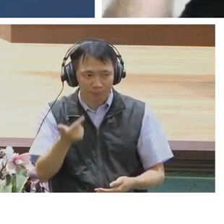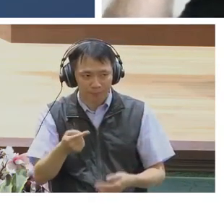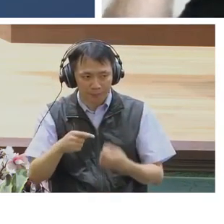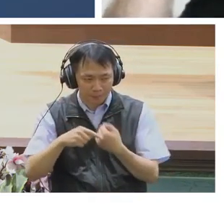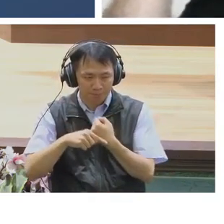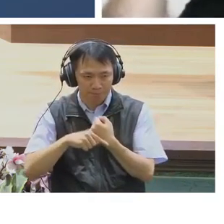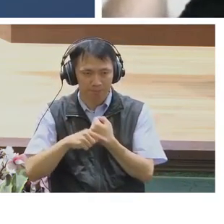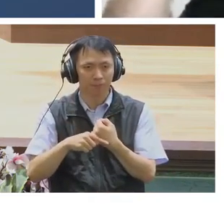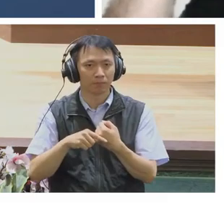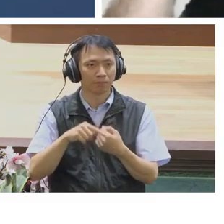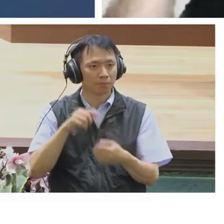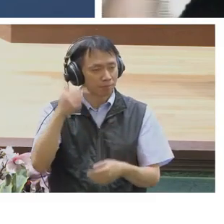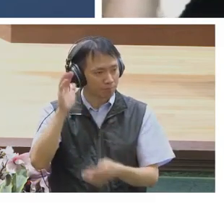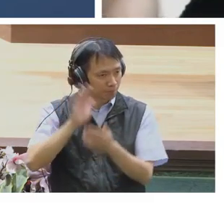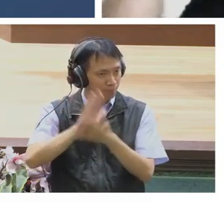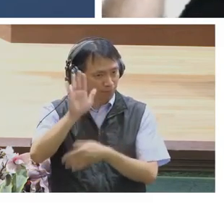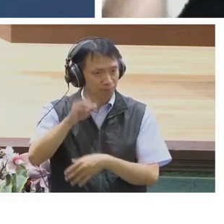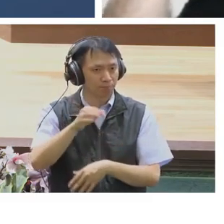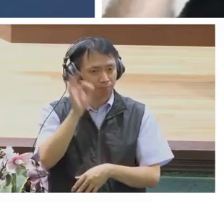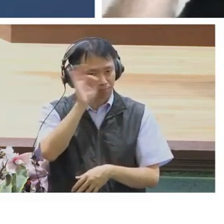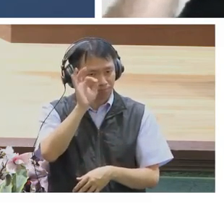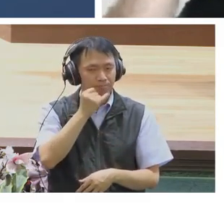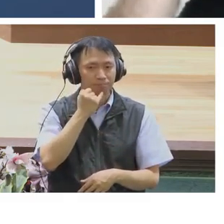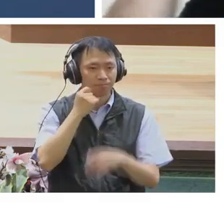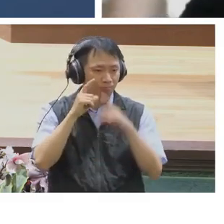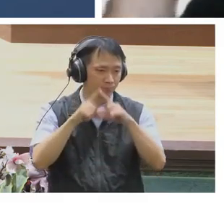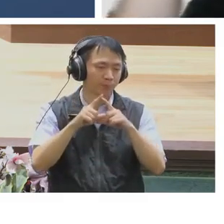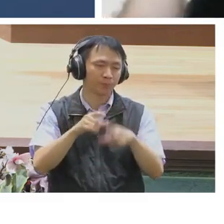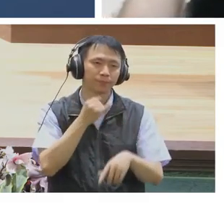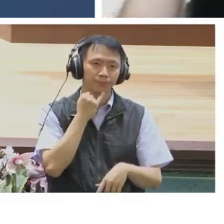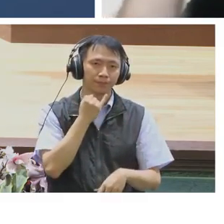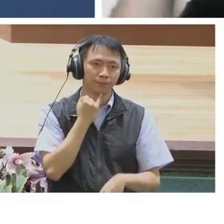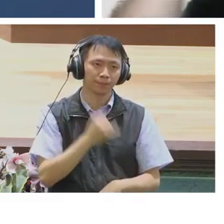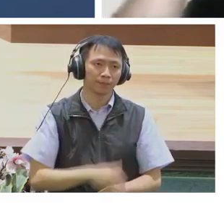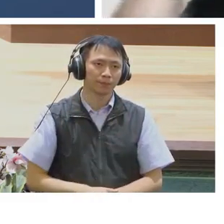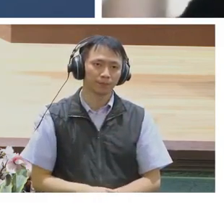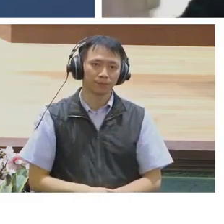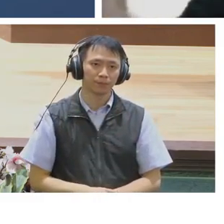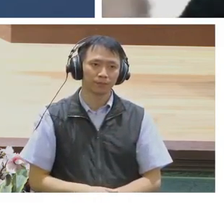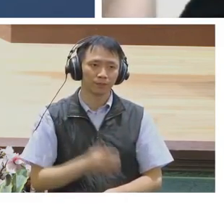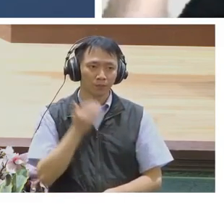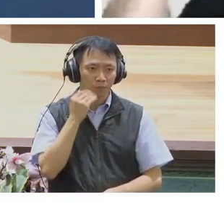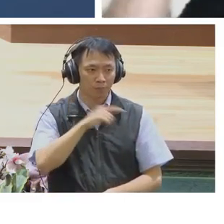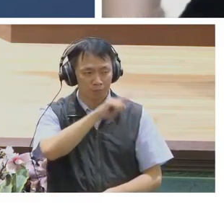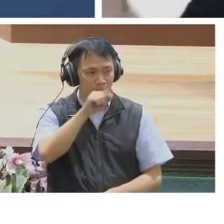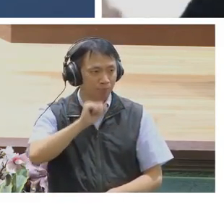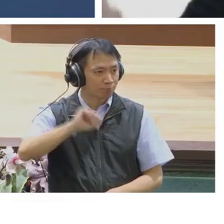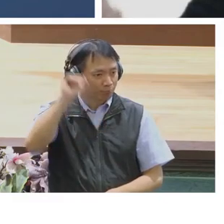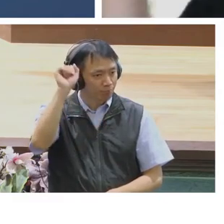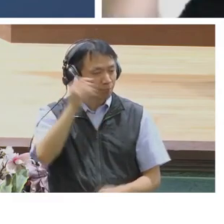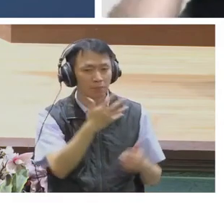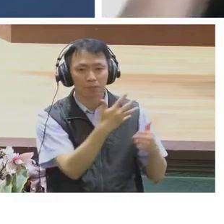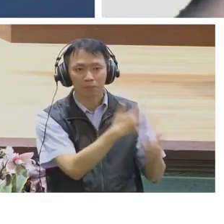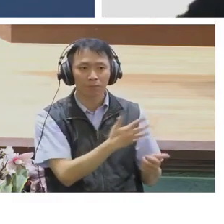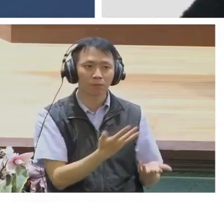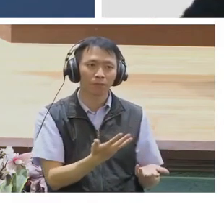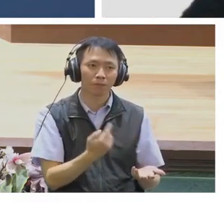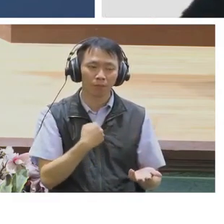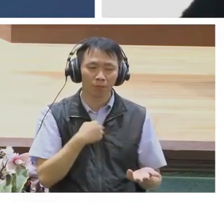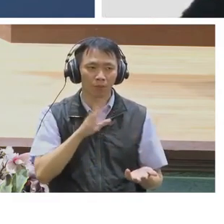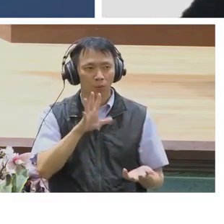that with your collaboration. We can only do that with when people raise their hand and say, okay, I have something to add.